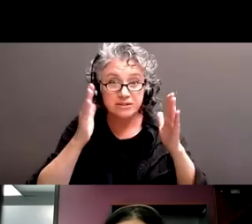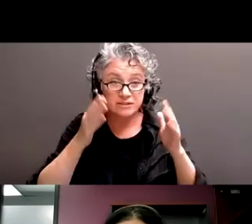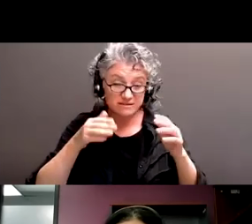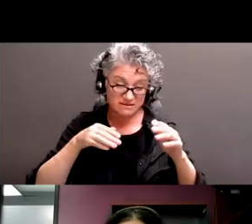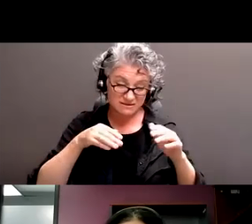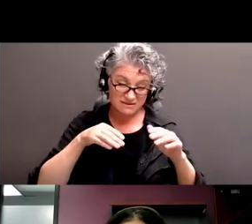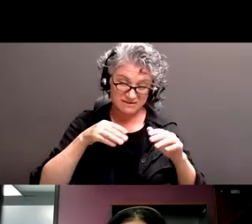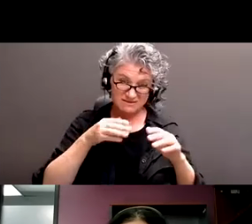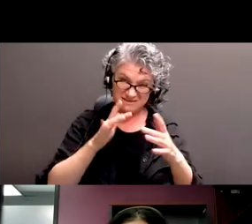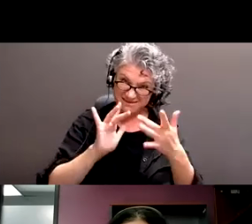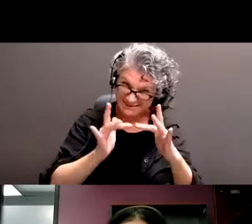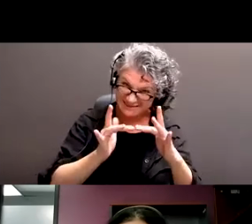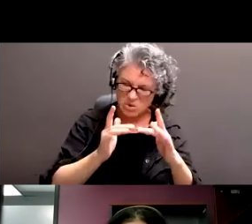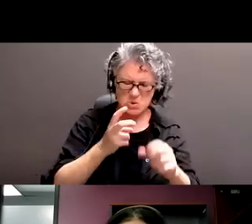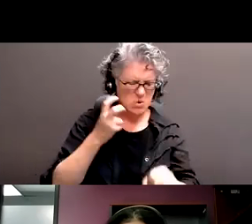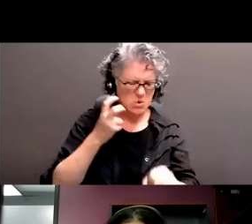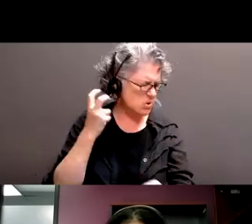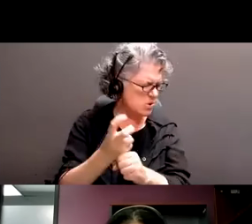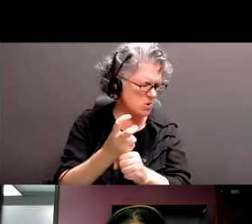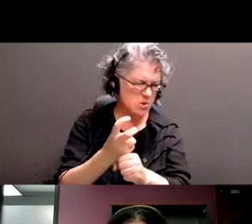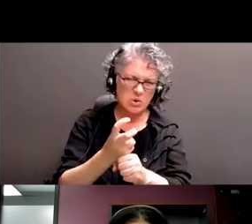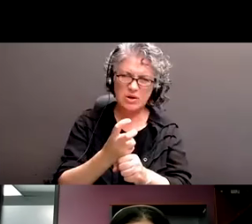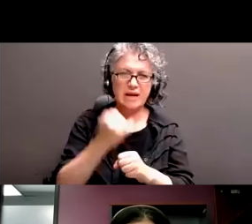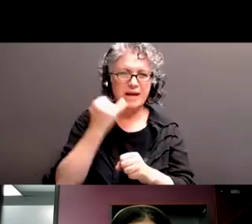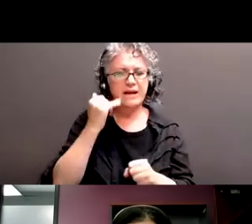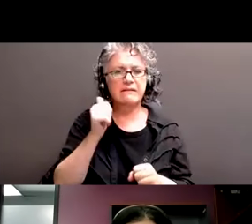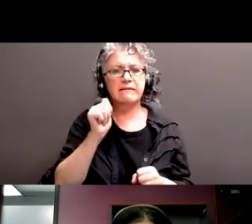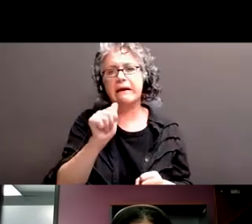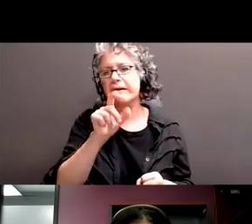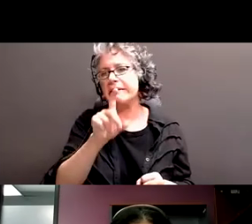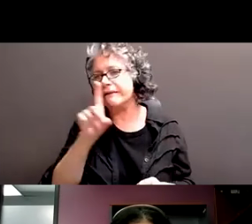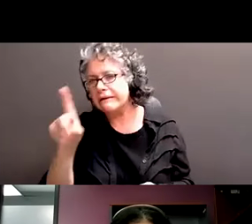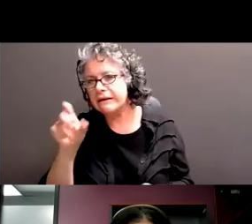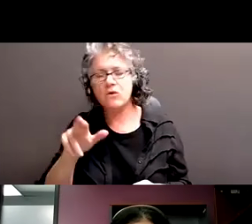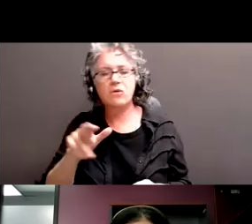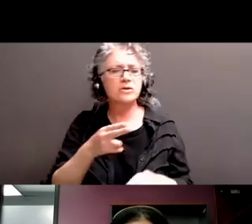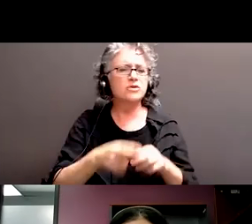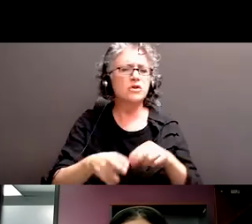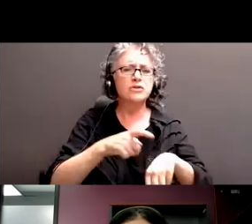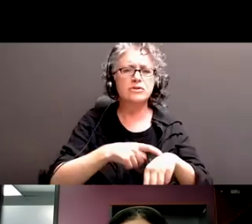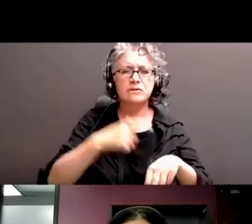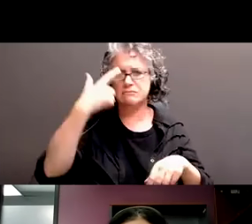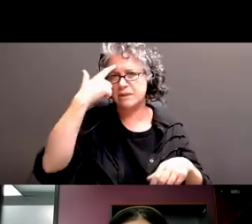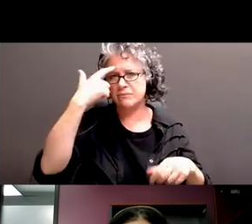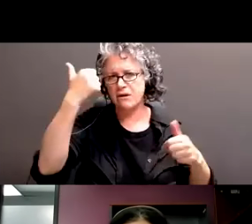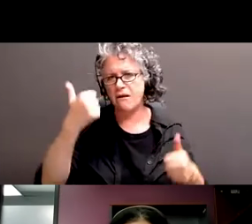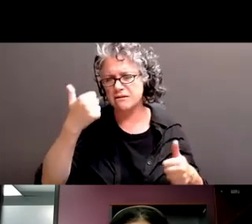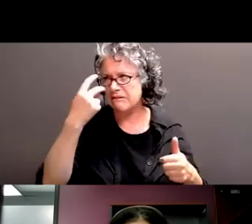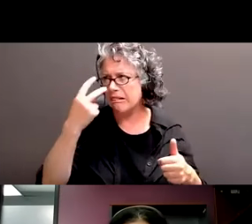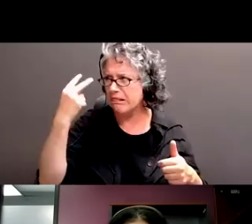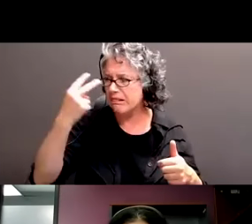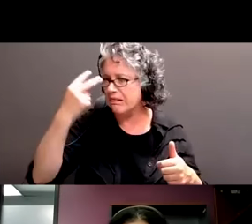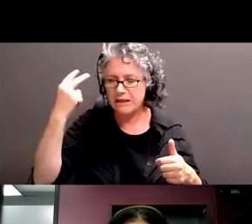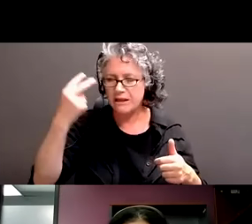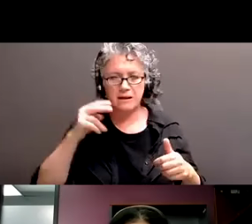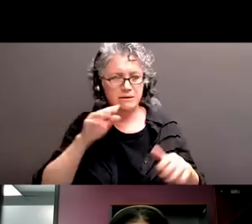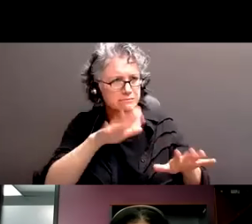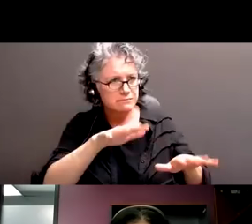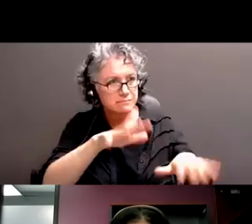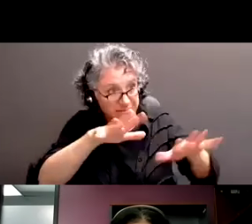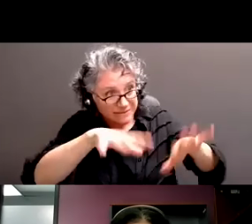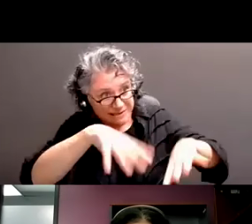they have, you know, an attention deficit or short-term memory loss. There was an increase in